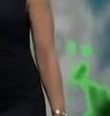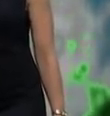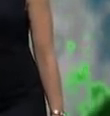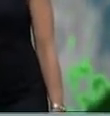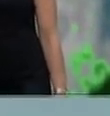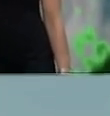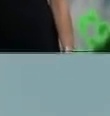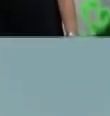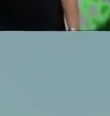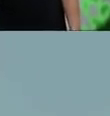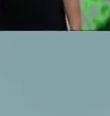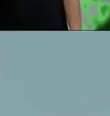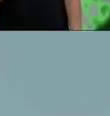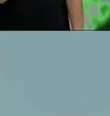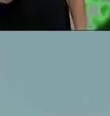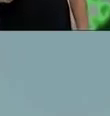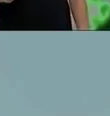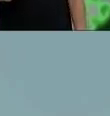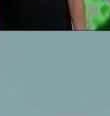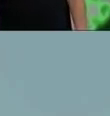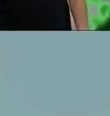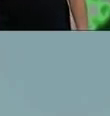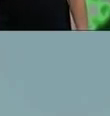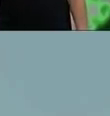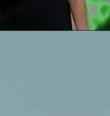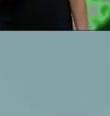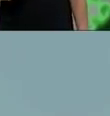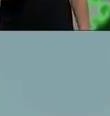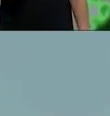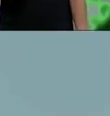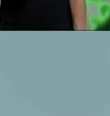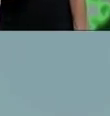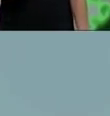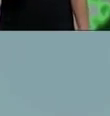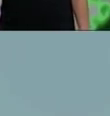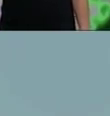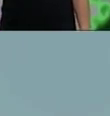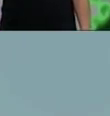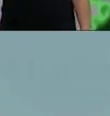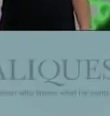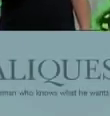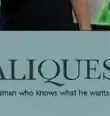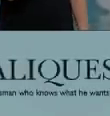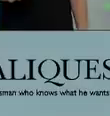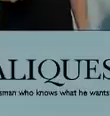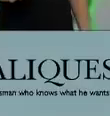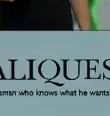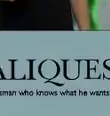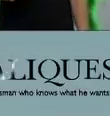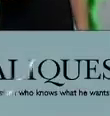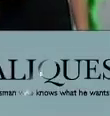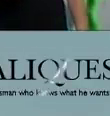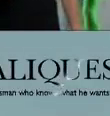rainfall. And we're expecting it to continue to bring in rainfall in huge amounts over the next couple of days. And we'll see the northeastern part